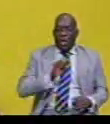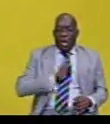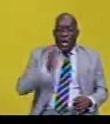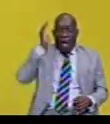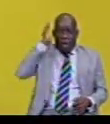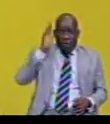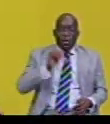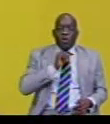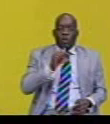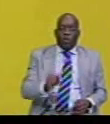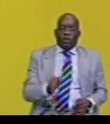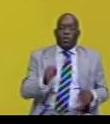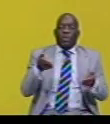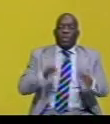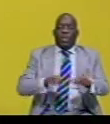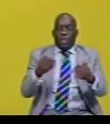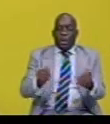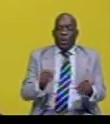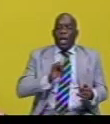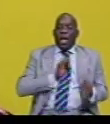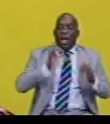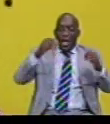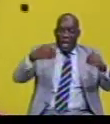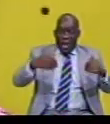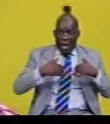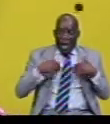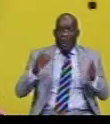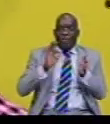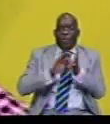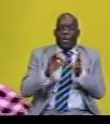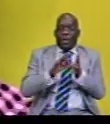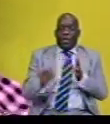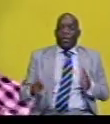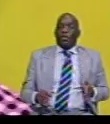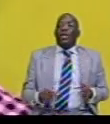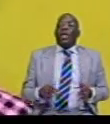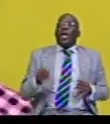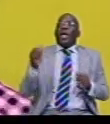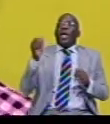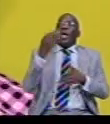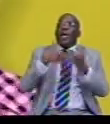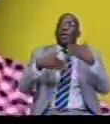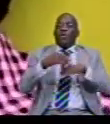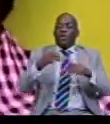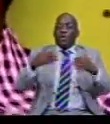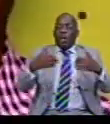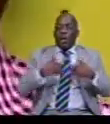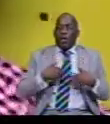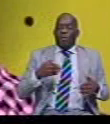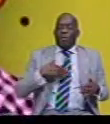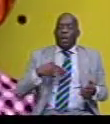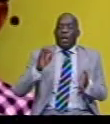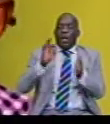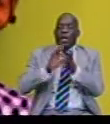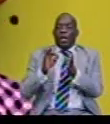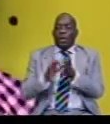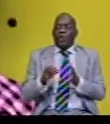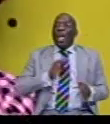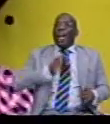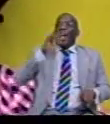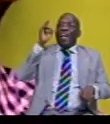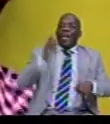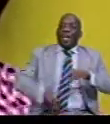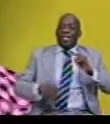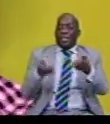I have records. Heaven has my record. Jesus has my record. I cannot die